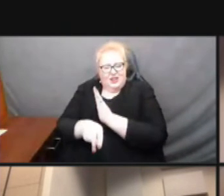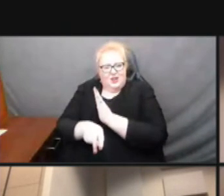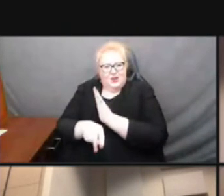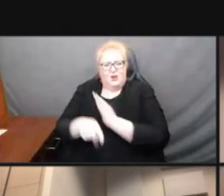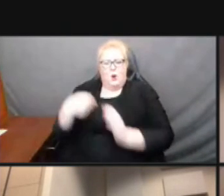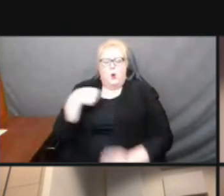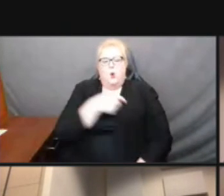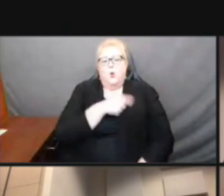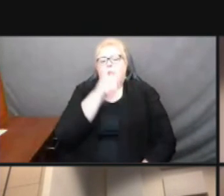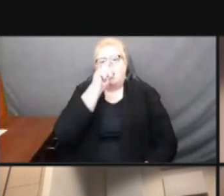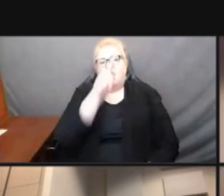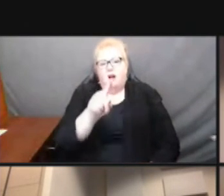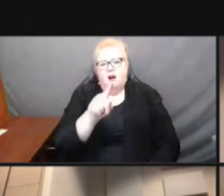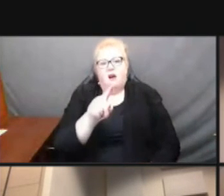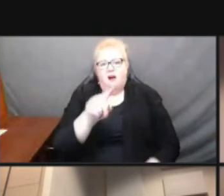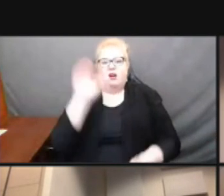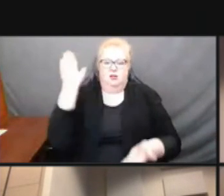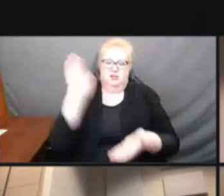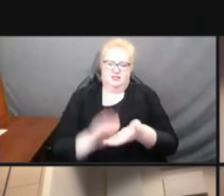short.